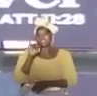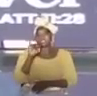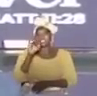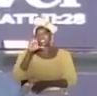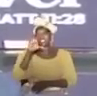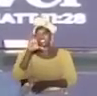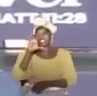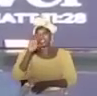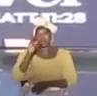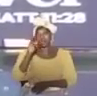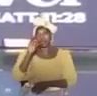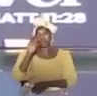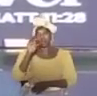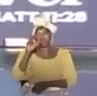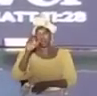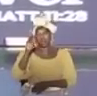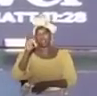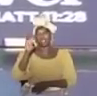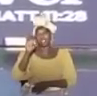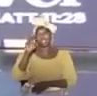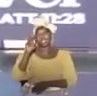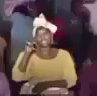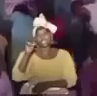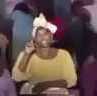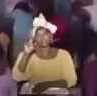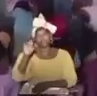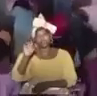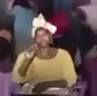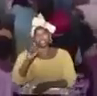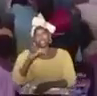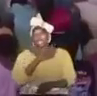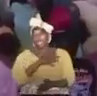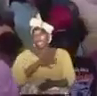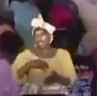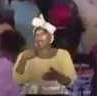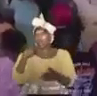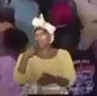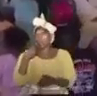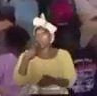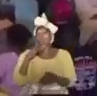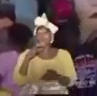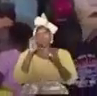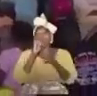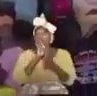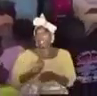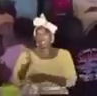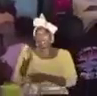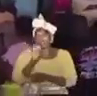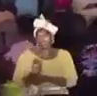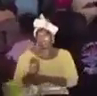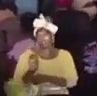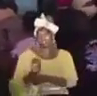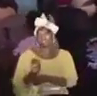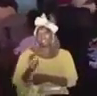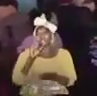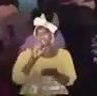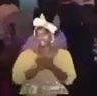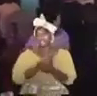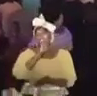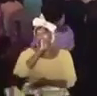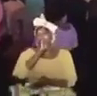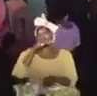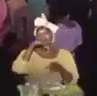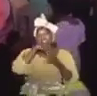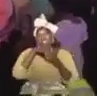he gave his one and only begotten Son, that whosoever, that blessing is for whosoever, believeth on